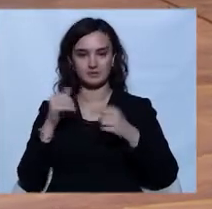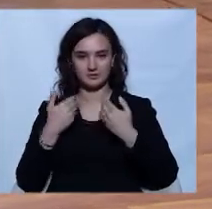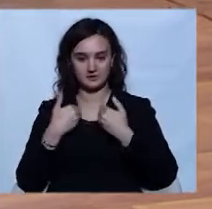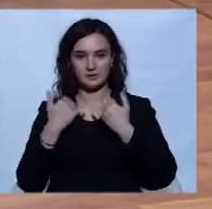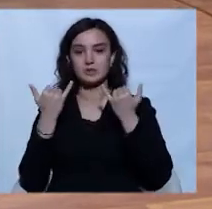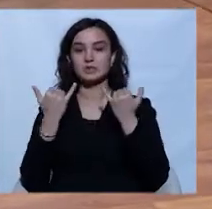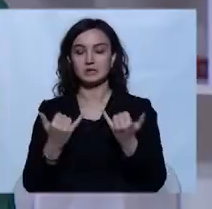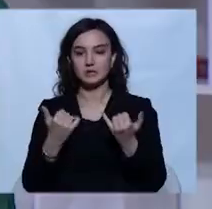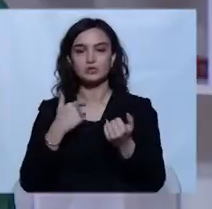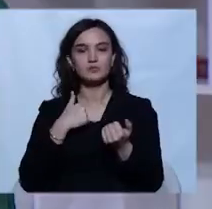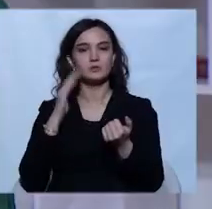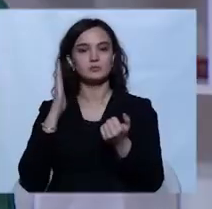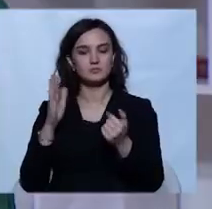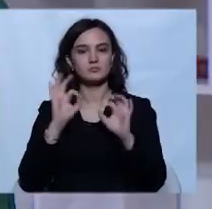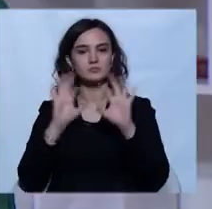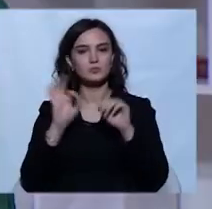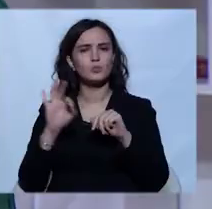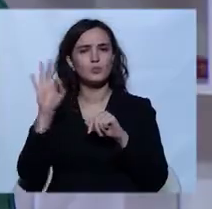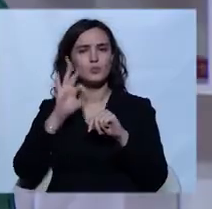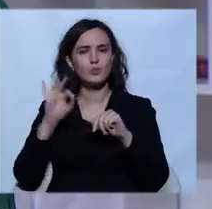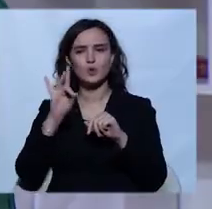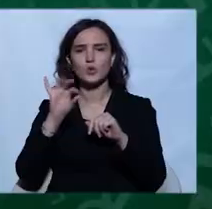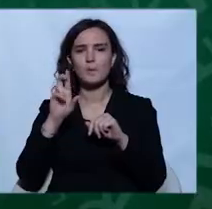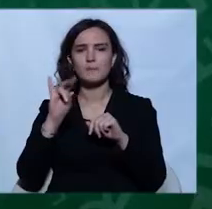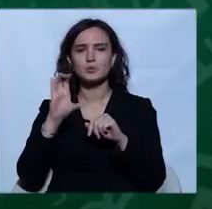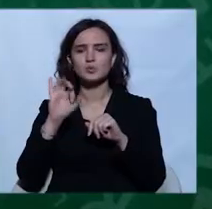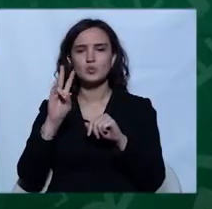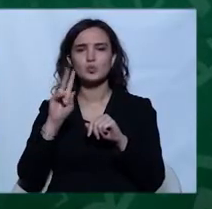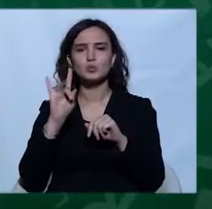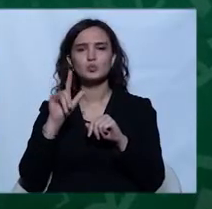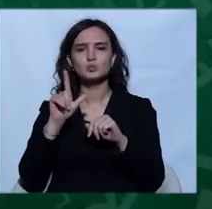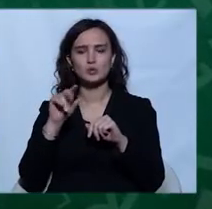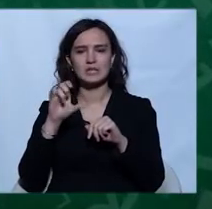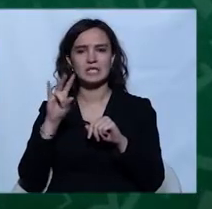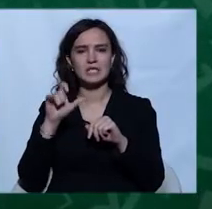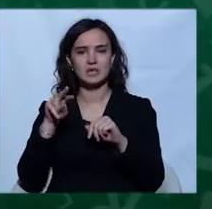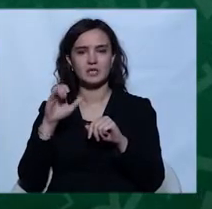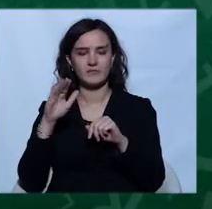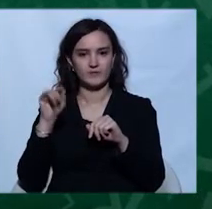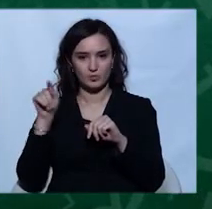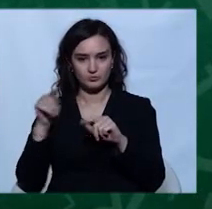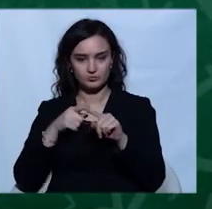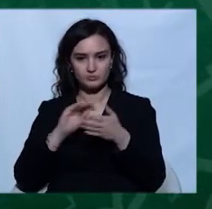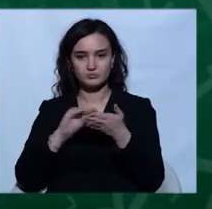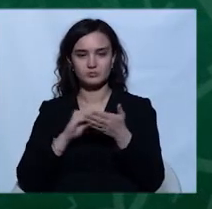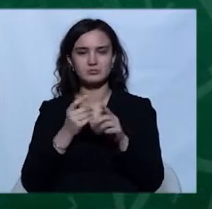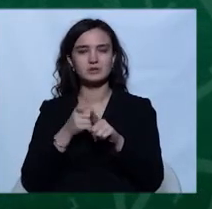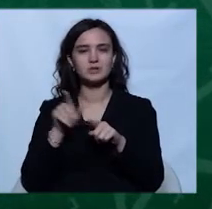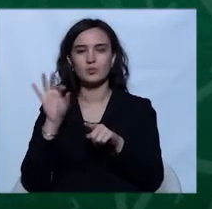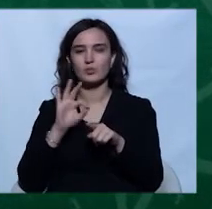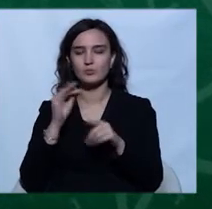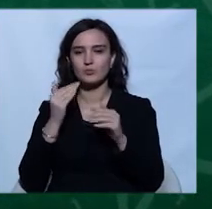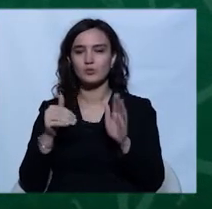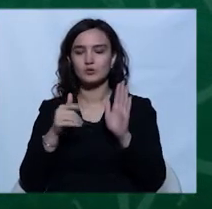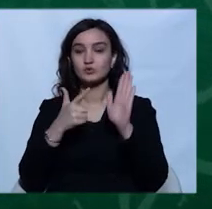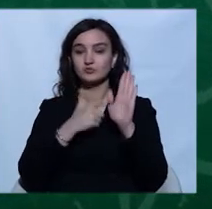And today we will be talking about Robinson Crusoe by Daniel Defoe. And this is specifically for grades